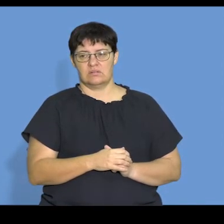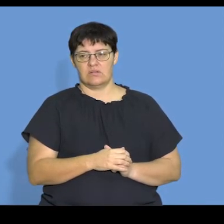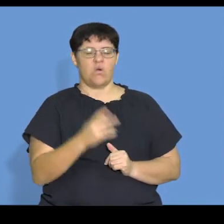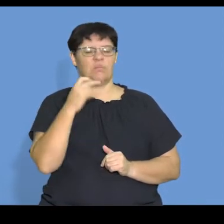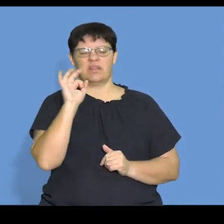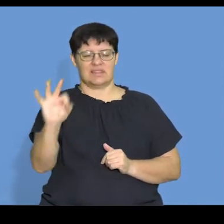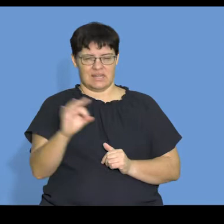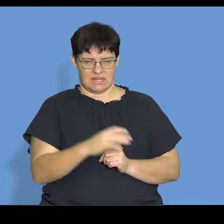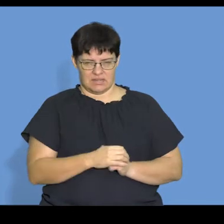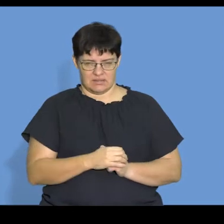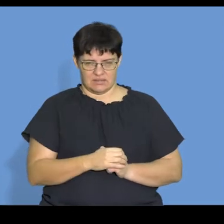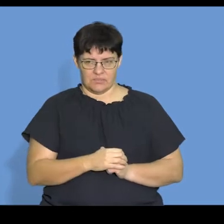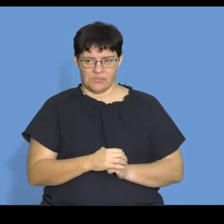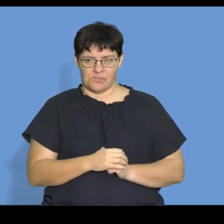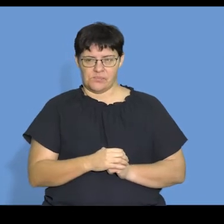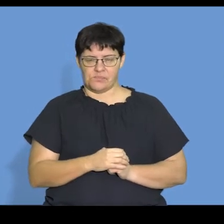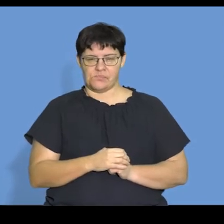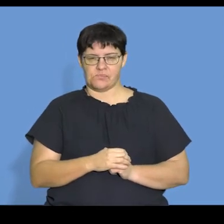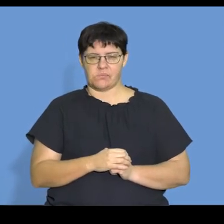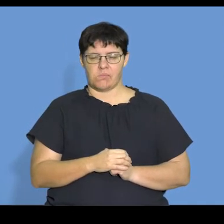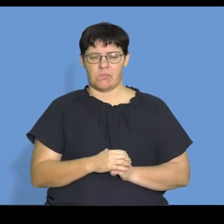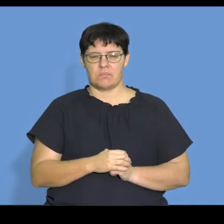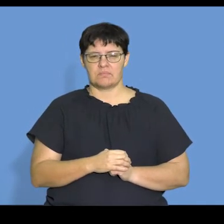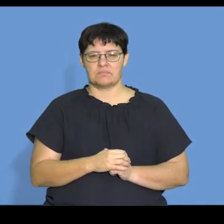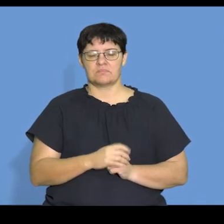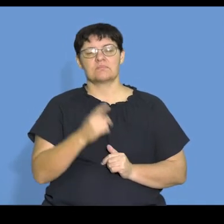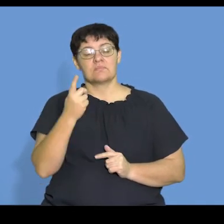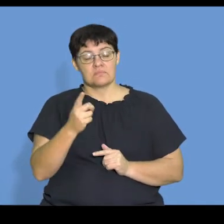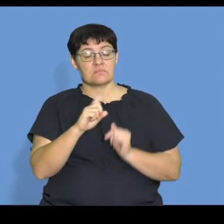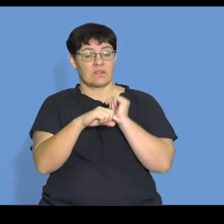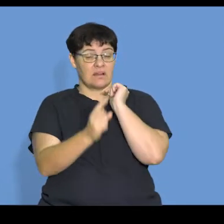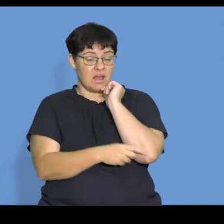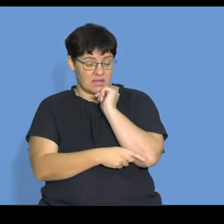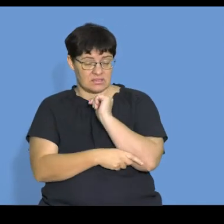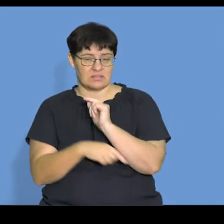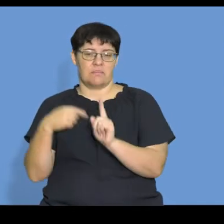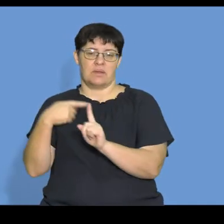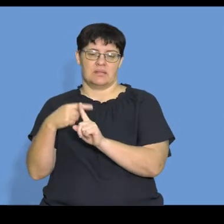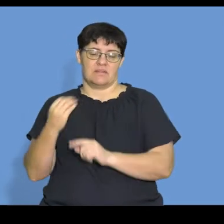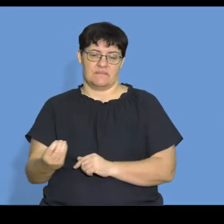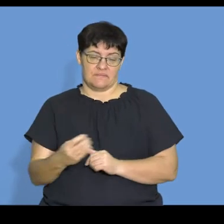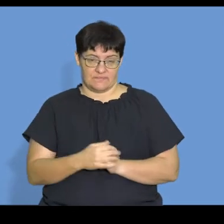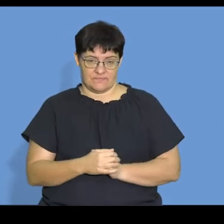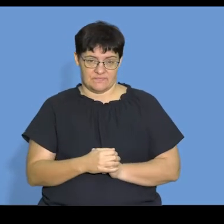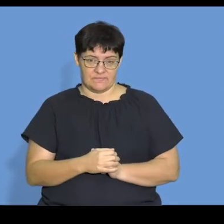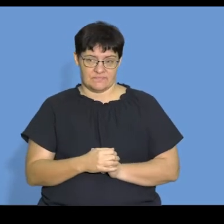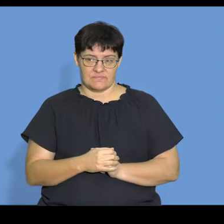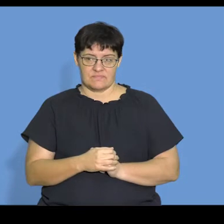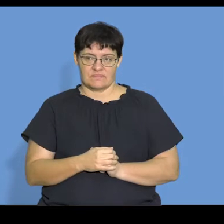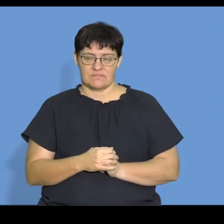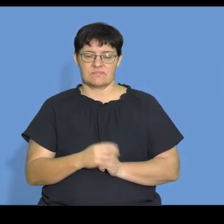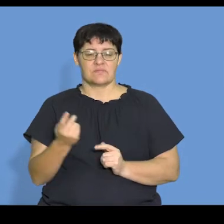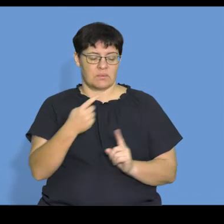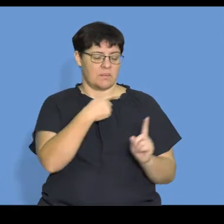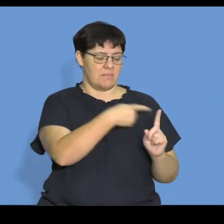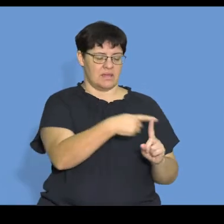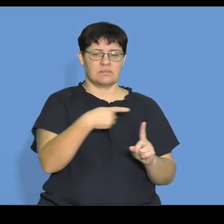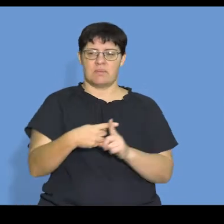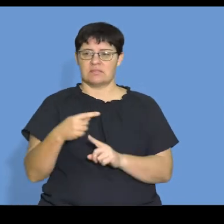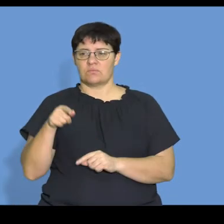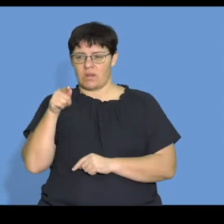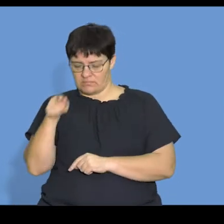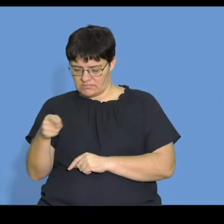that there is no common factor. The last term is a plus, then definitely my two brackets will be plus and plus,